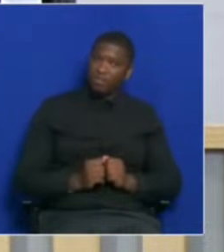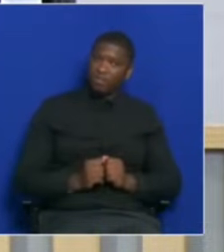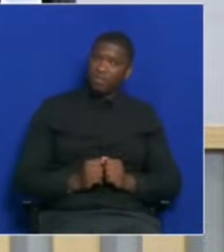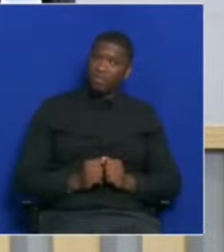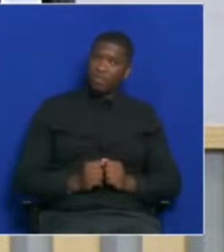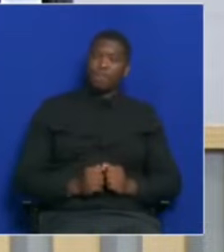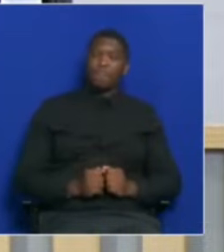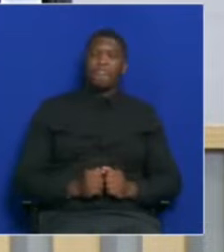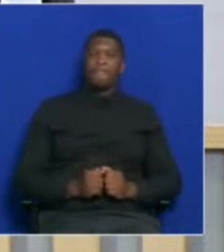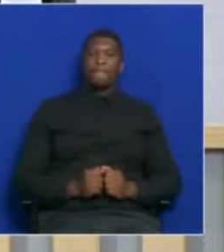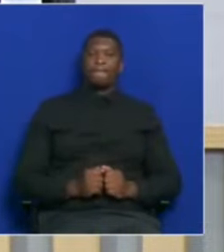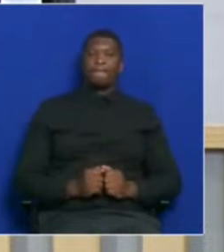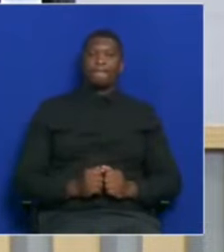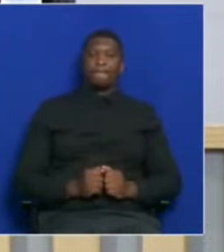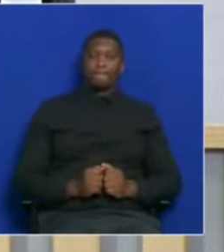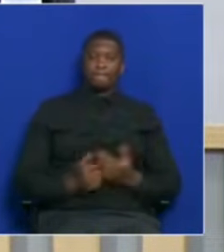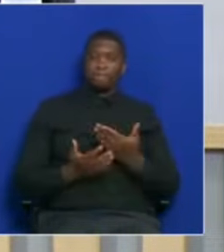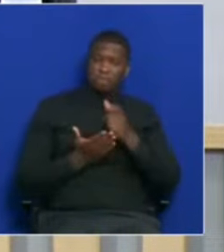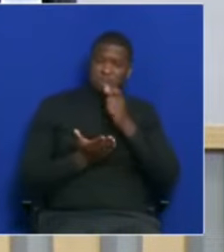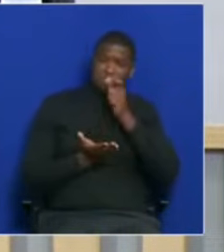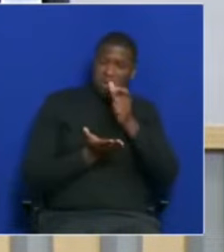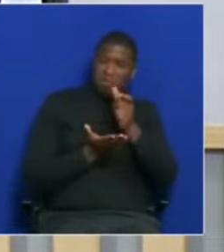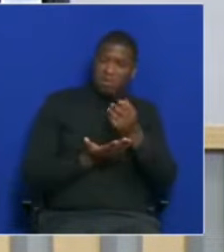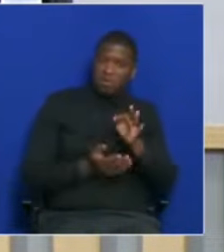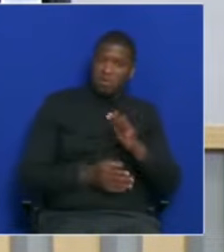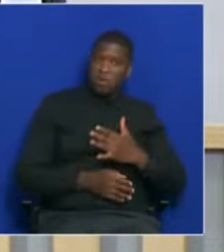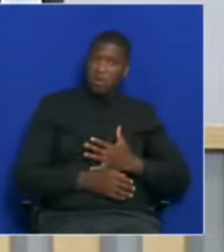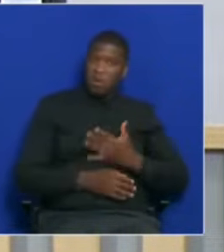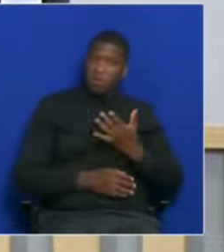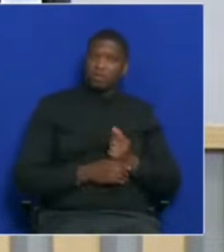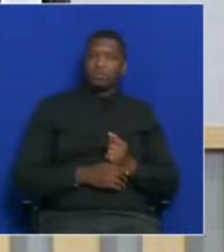You can comment if you want to. Commissioners,